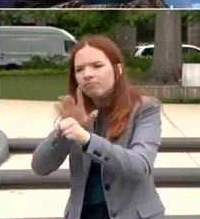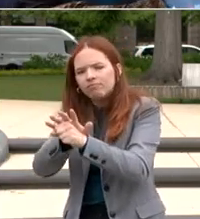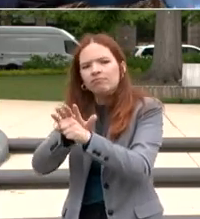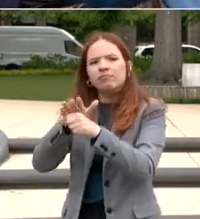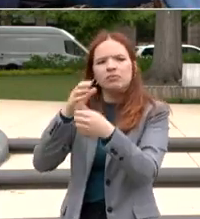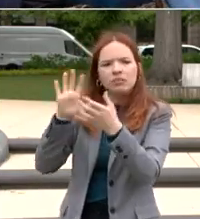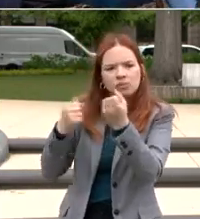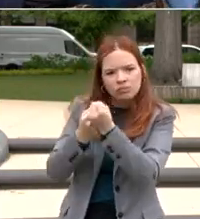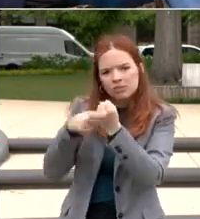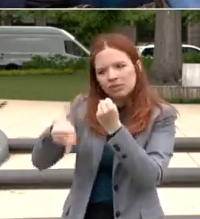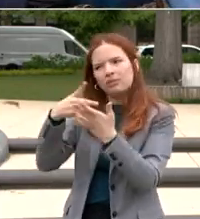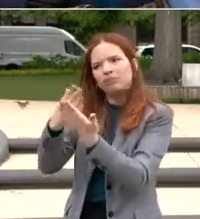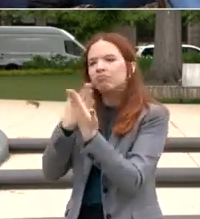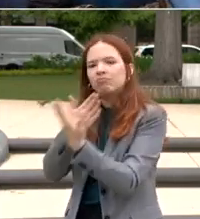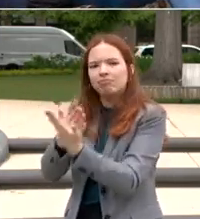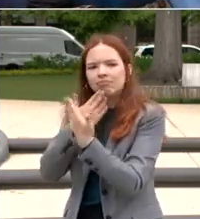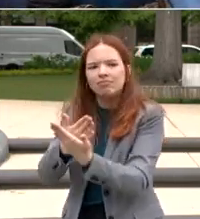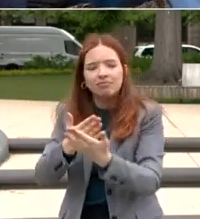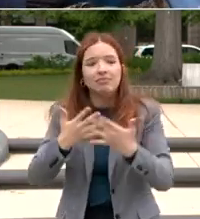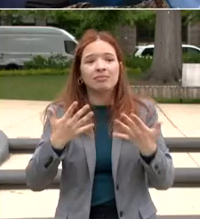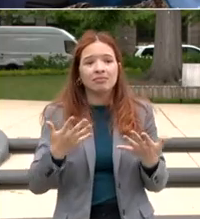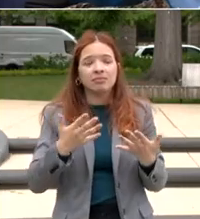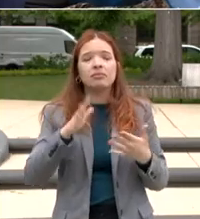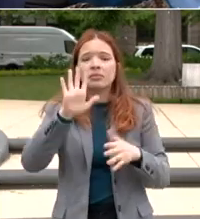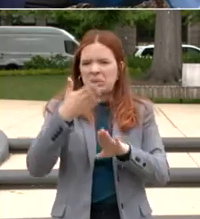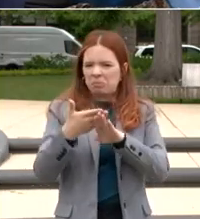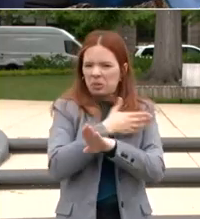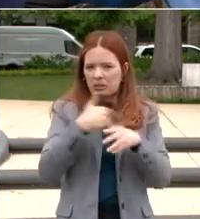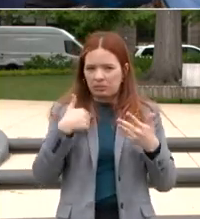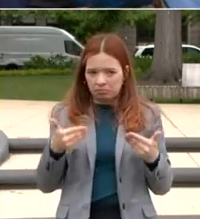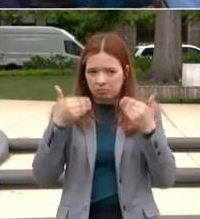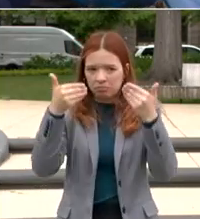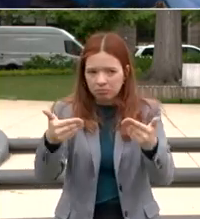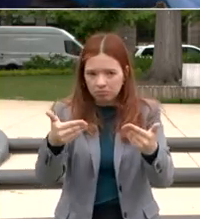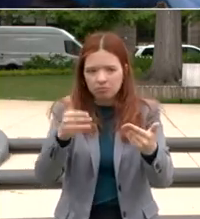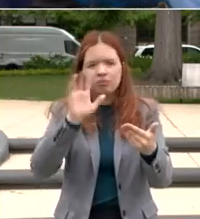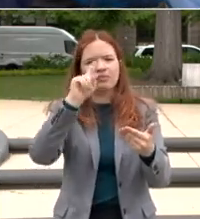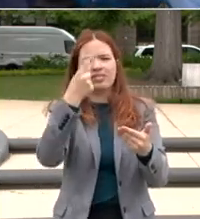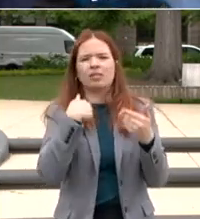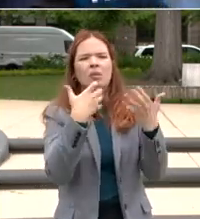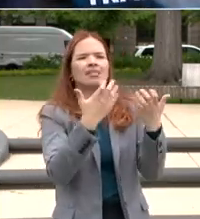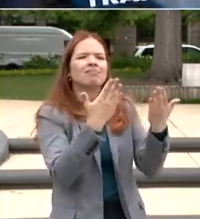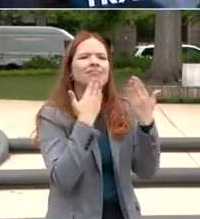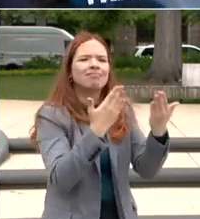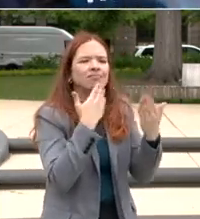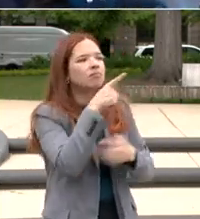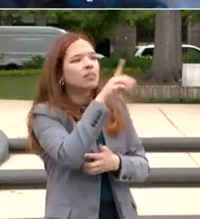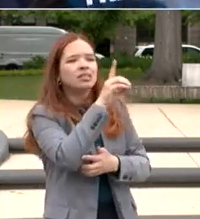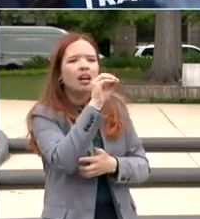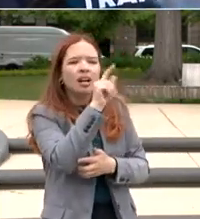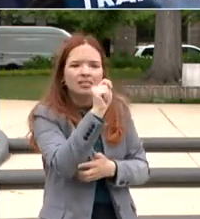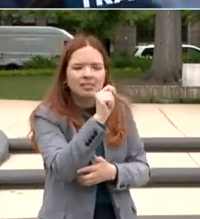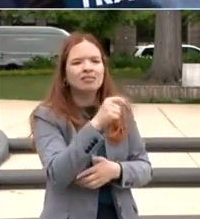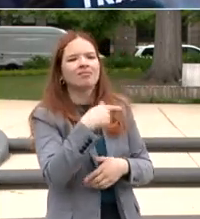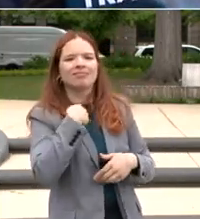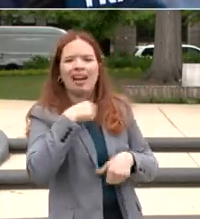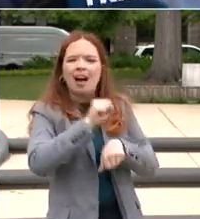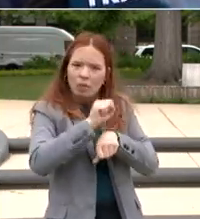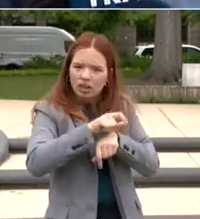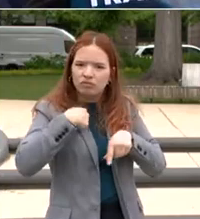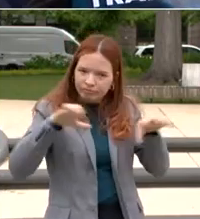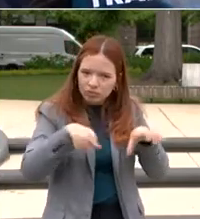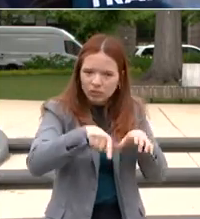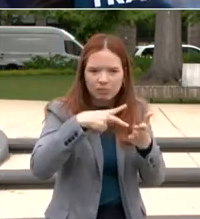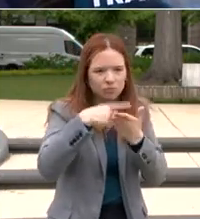project. And also, before I get started, let me also thank the DDOT team who's been working on this project for many, many years to get us to this